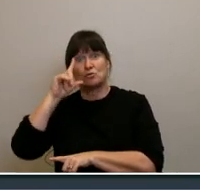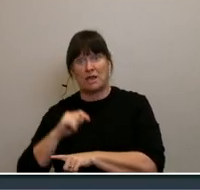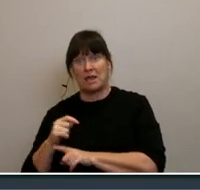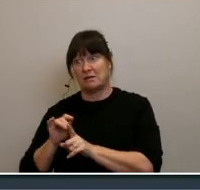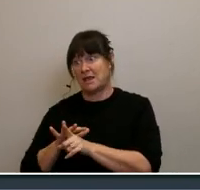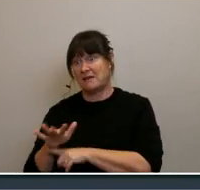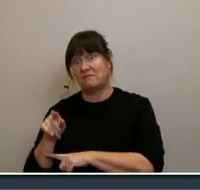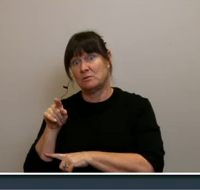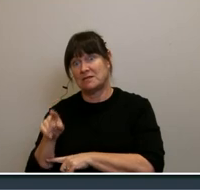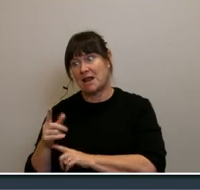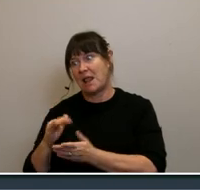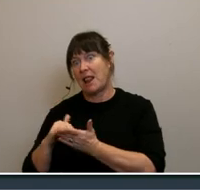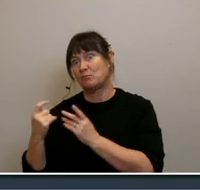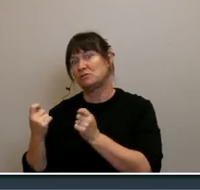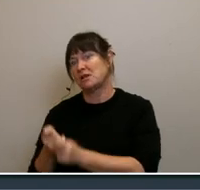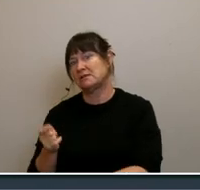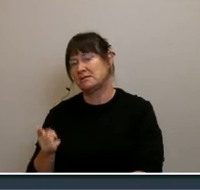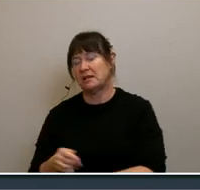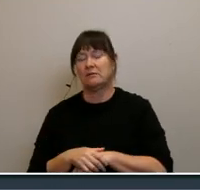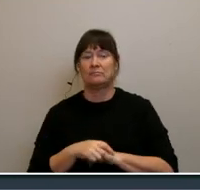some influence in and should.